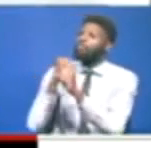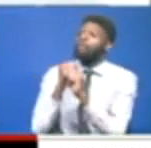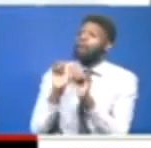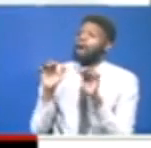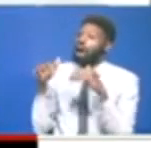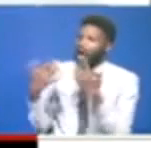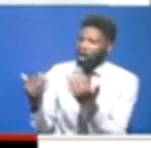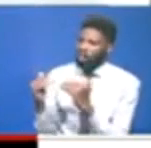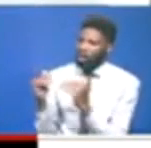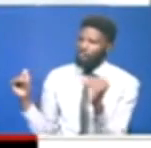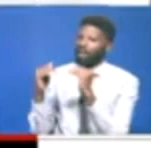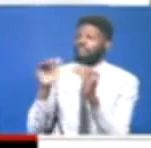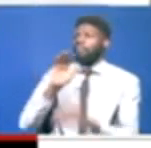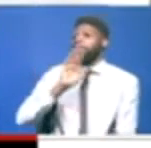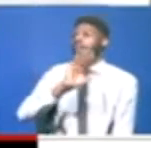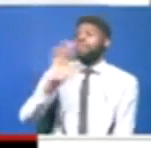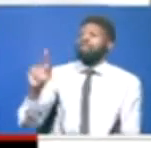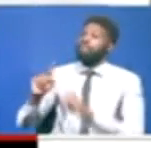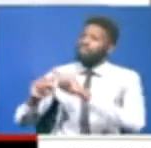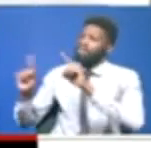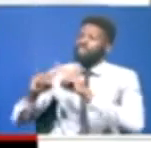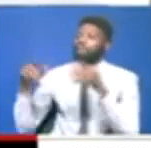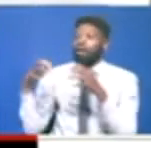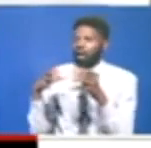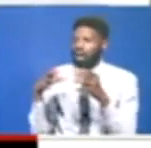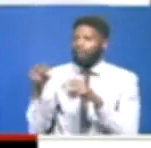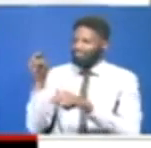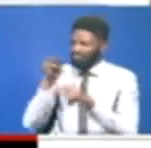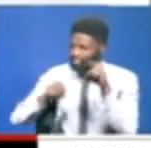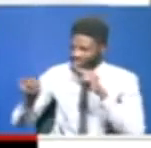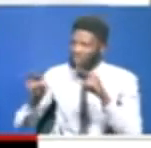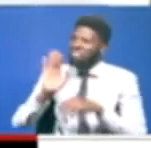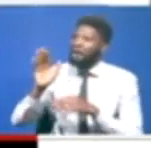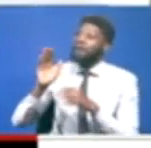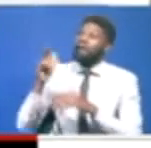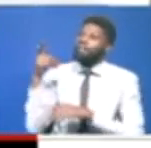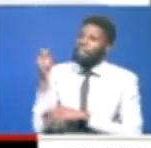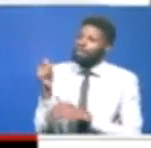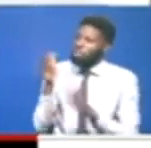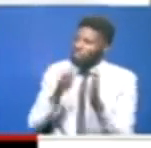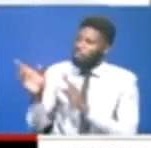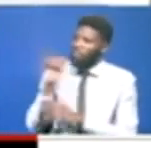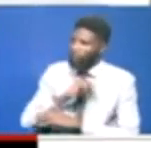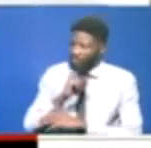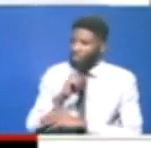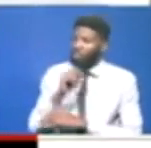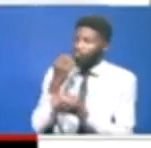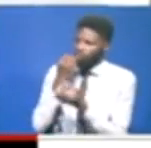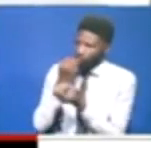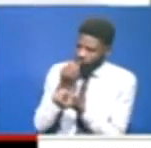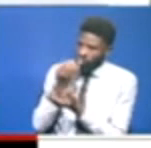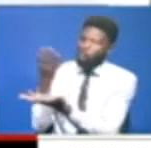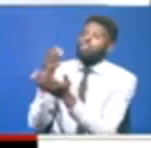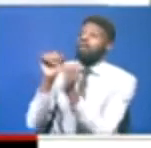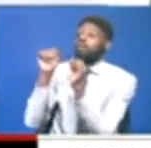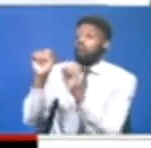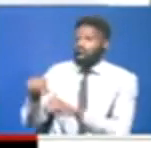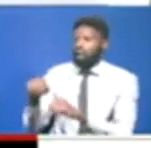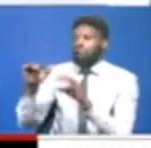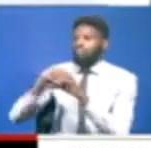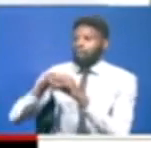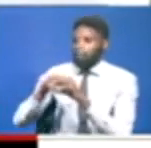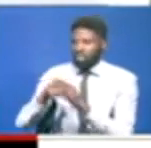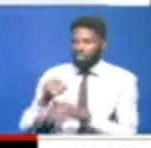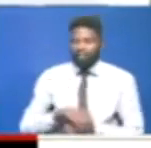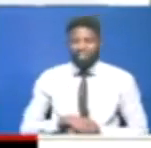levels of the various companies and the schemes. Now that's the kind of information that now we share with the members. Mm-hmm. So that